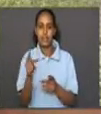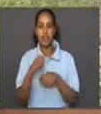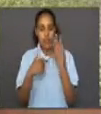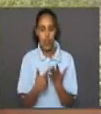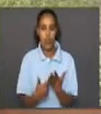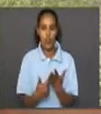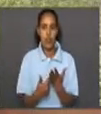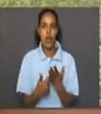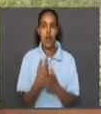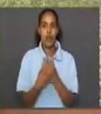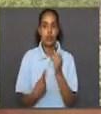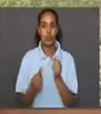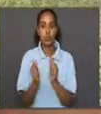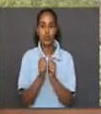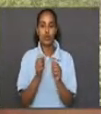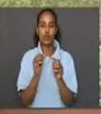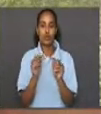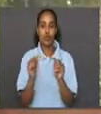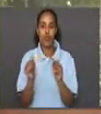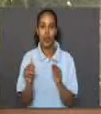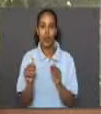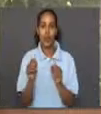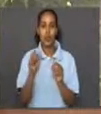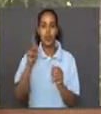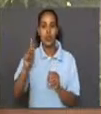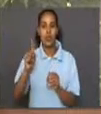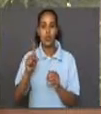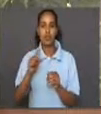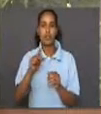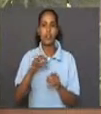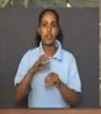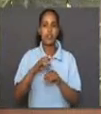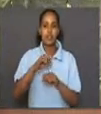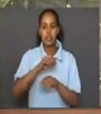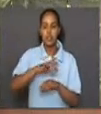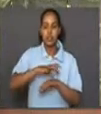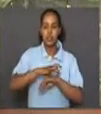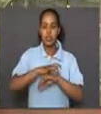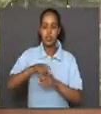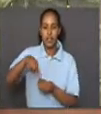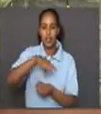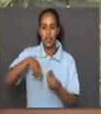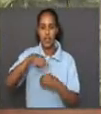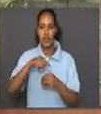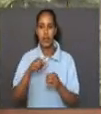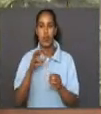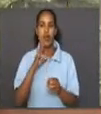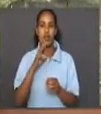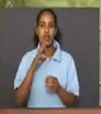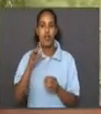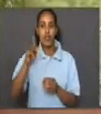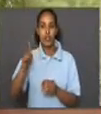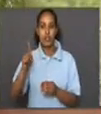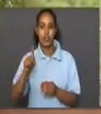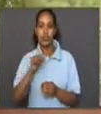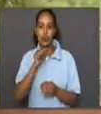Therefore, along with soil, phosphorus can leach into surface waters. Although